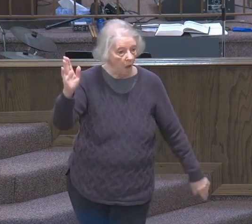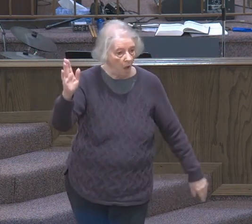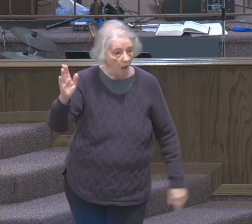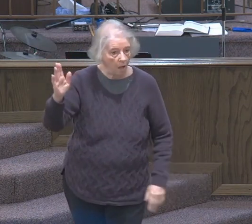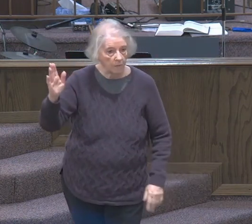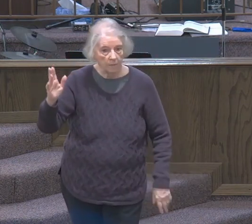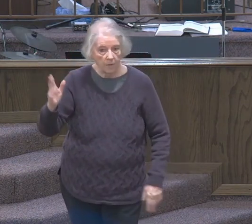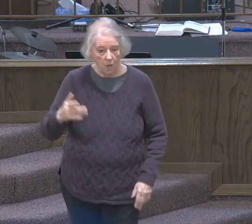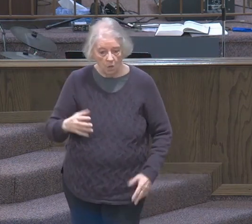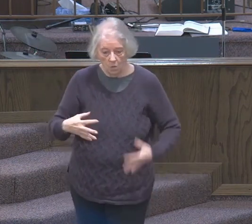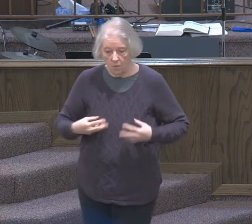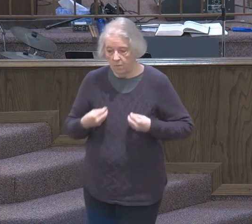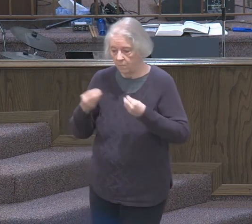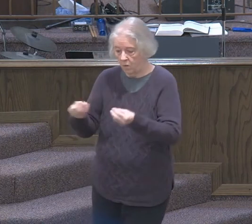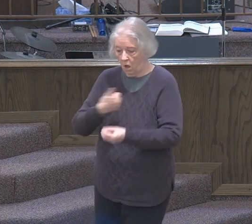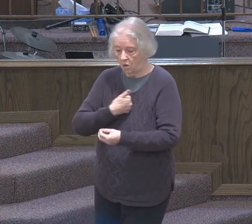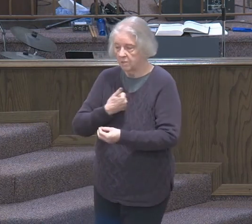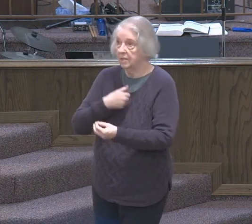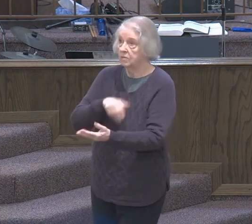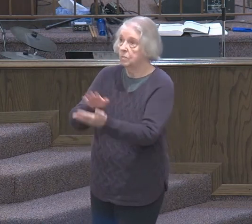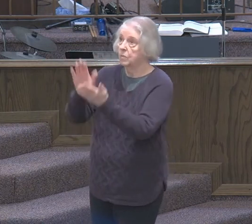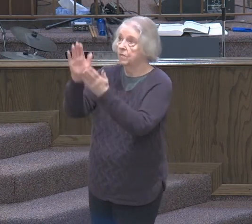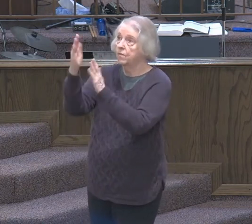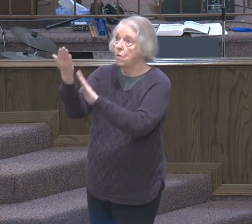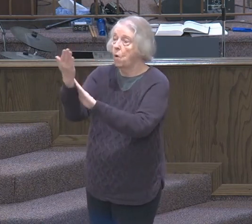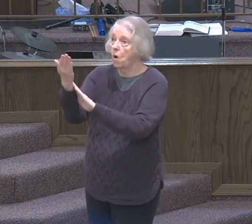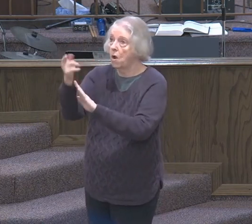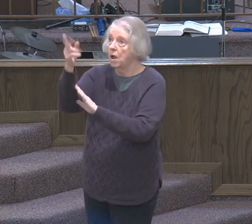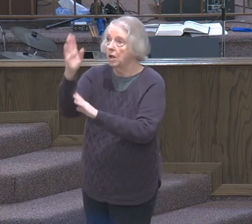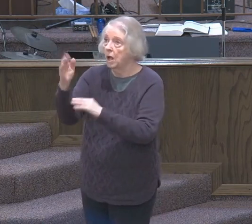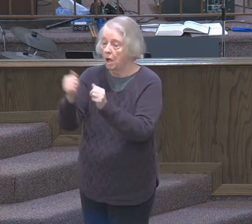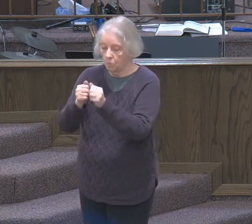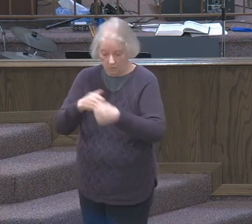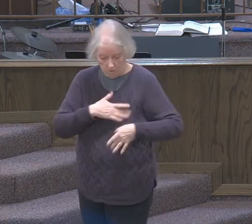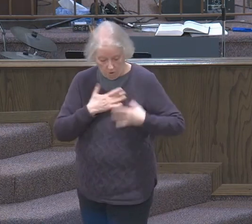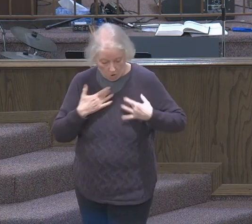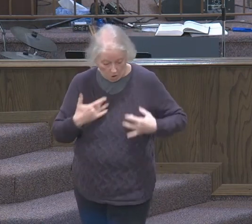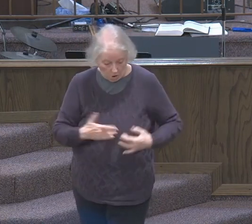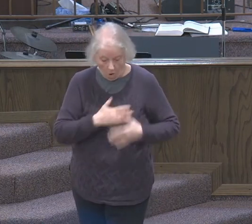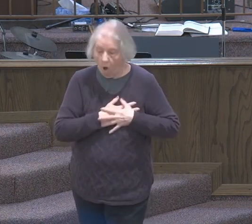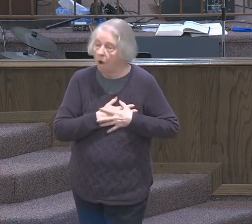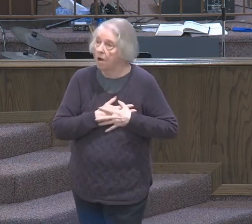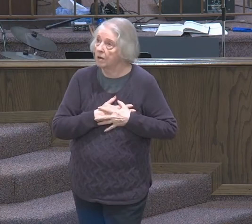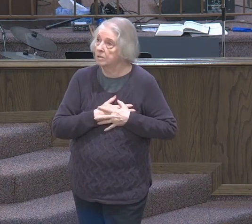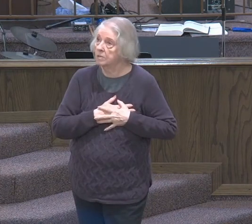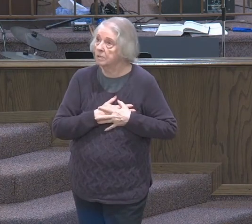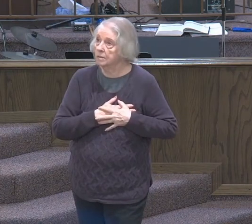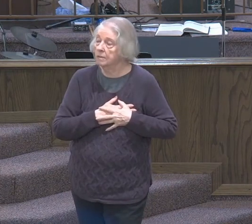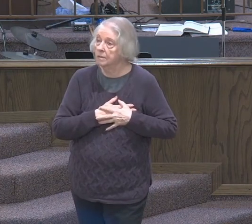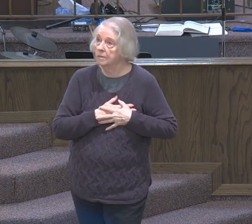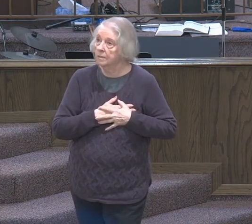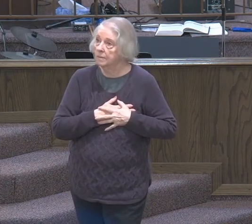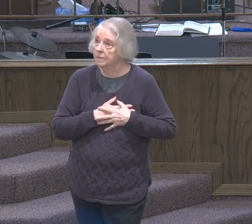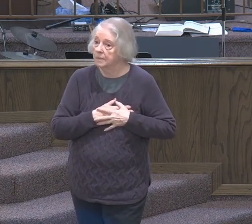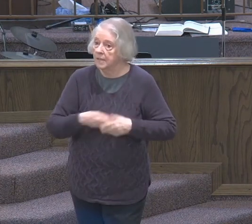Place yourself in a posture, a heart posture. If that's what it takes to get you in a heart posture of